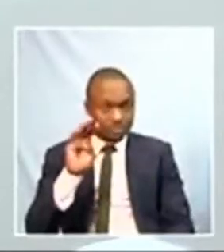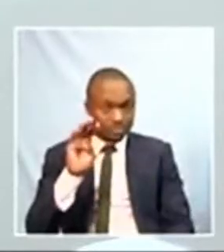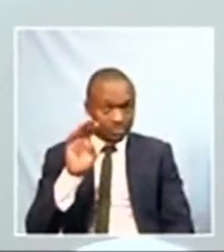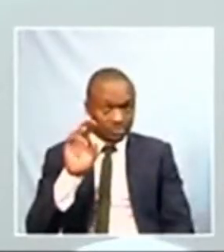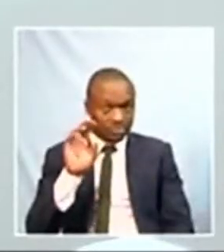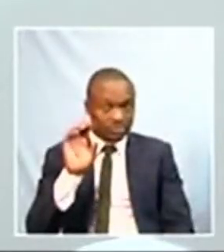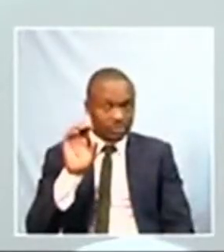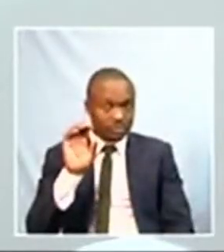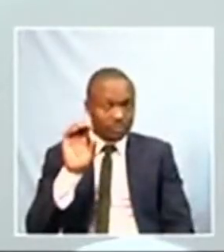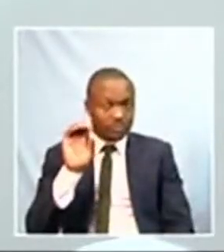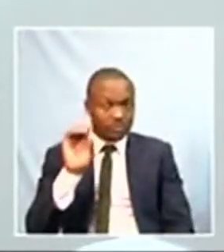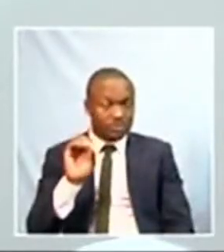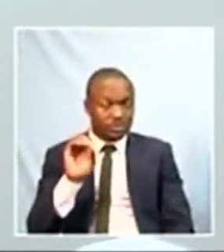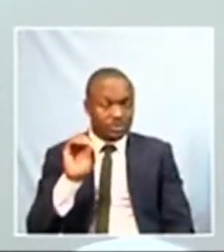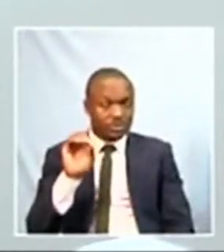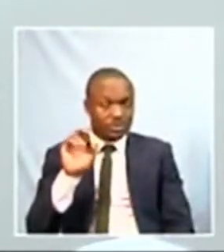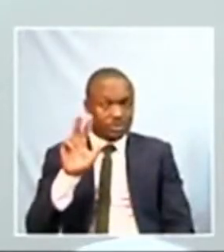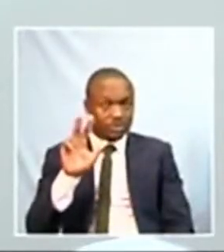48,030, which is